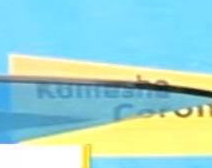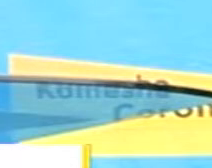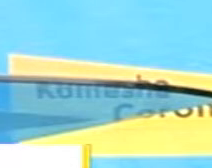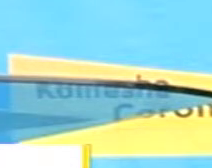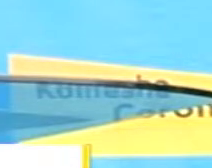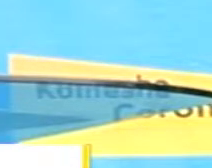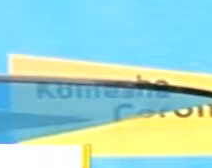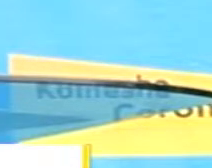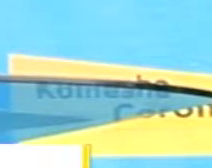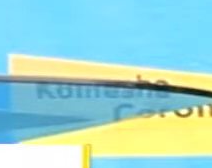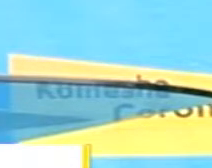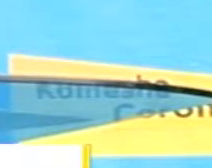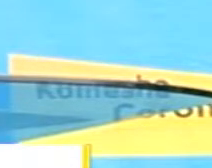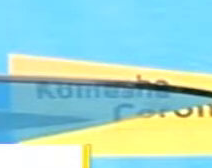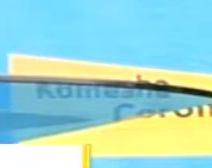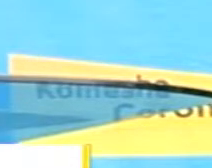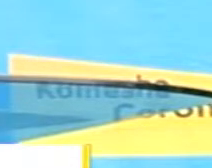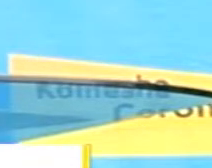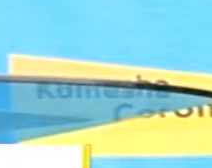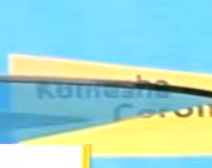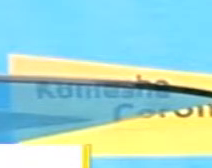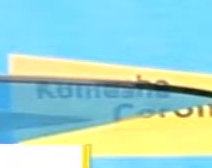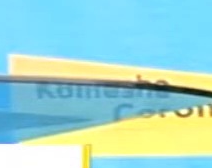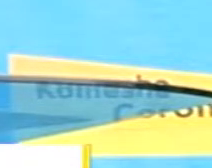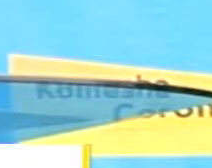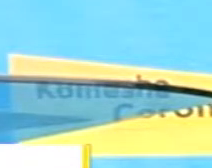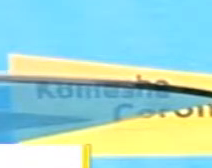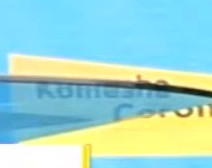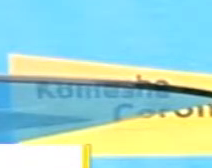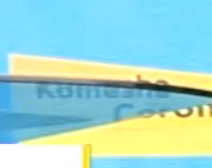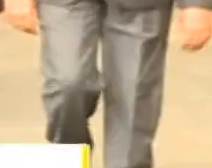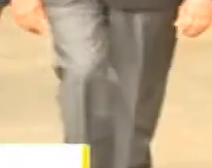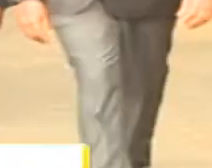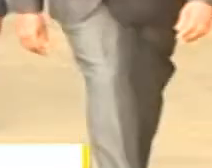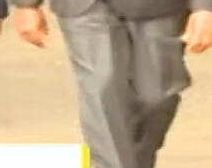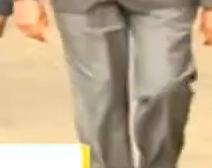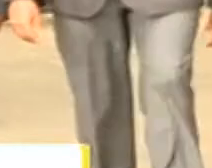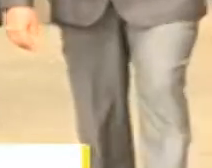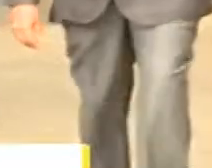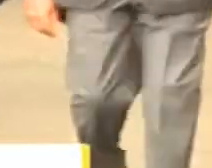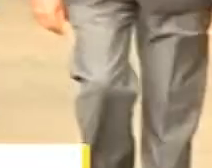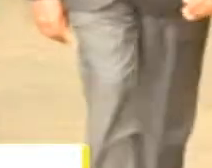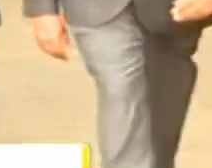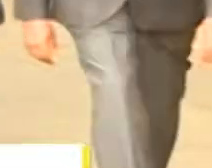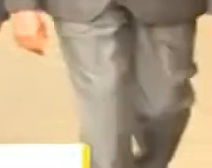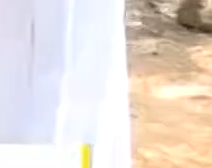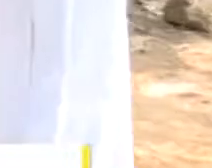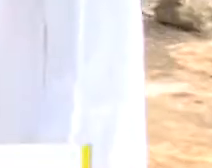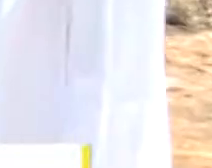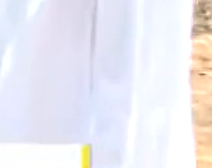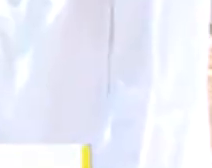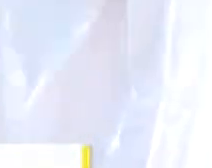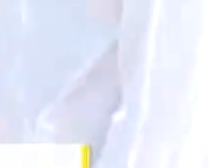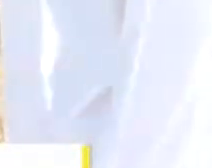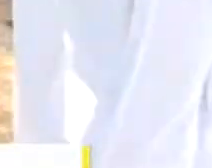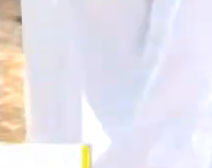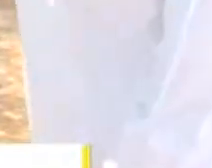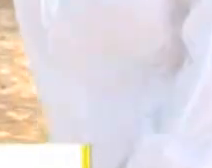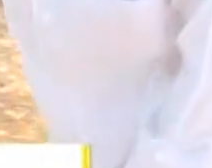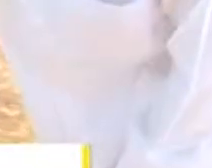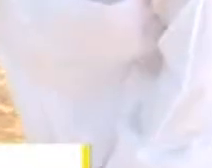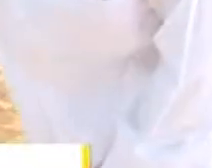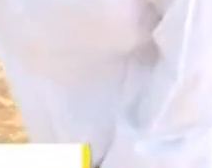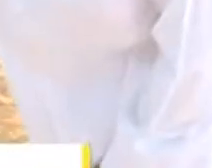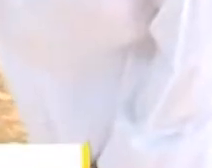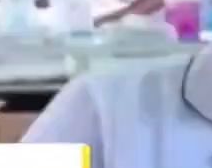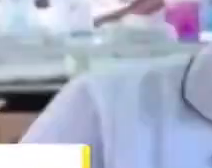non-communicable disease clinics remain operational during this period. Na Wakenya walio na maradhi sugu